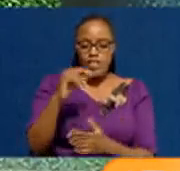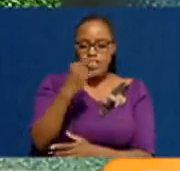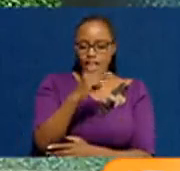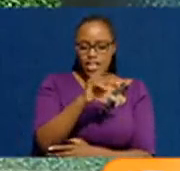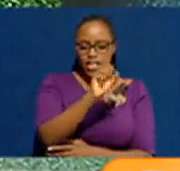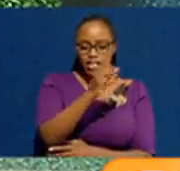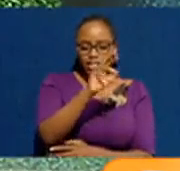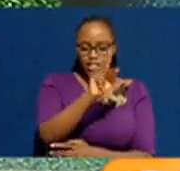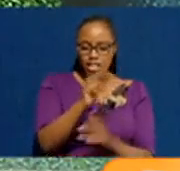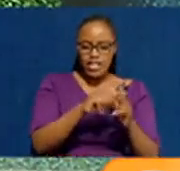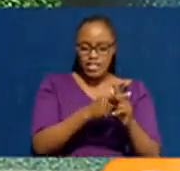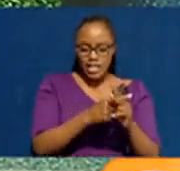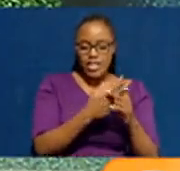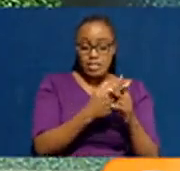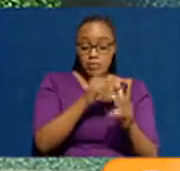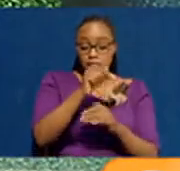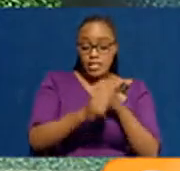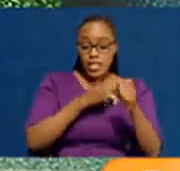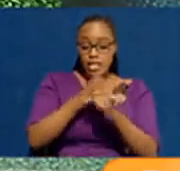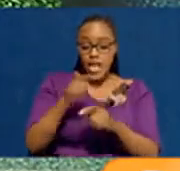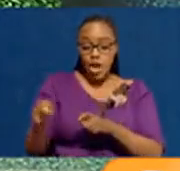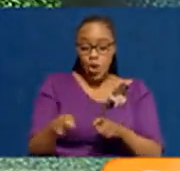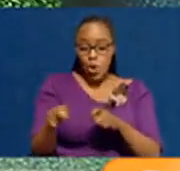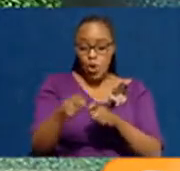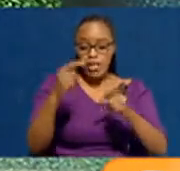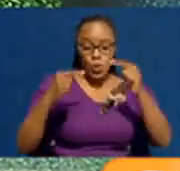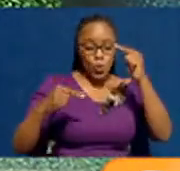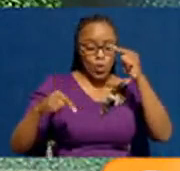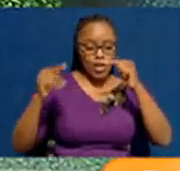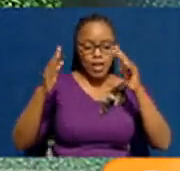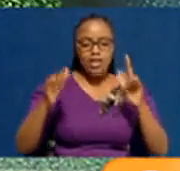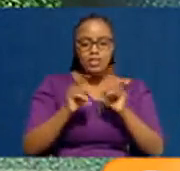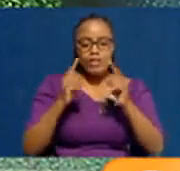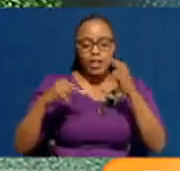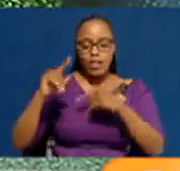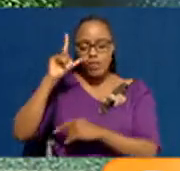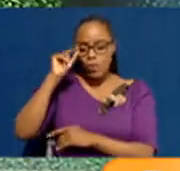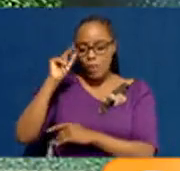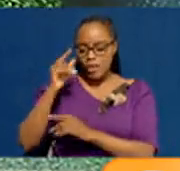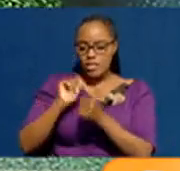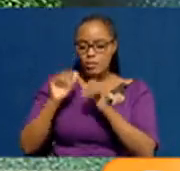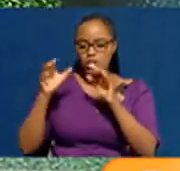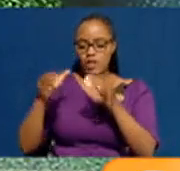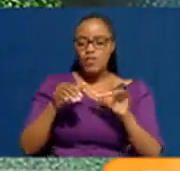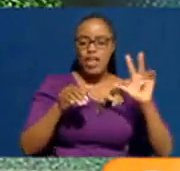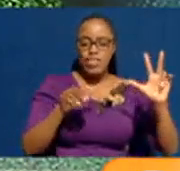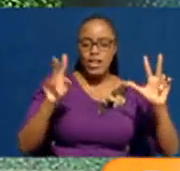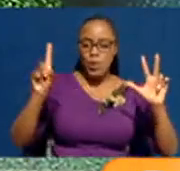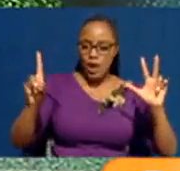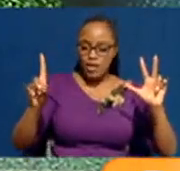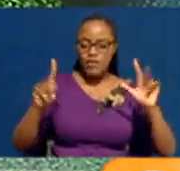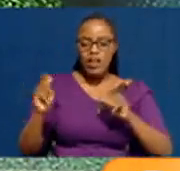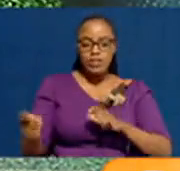Greensharks hockey began their campaign for this year's hockey title on a high note, beating Mombasa Sports Club 3-1 as Kenya